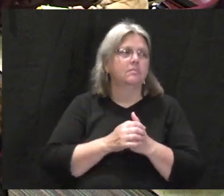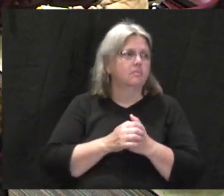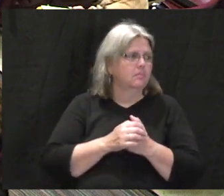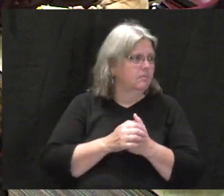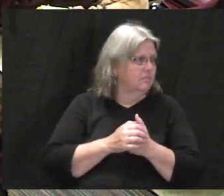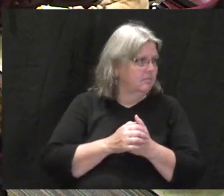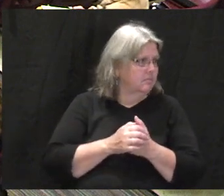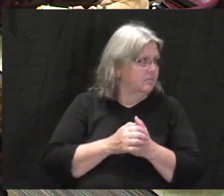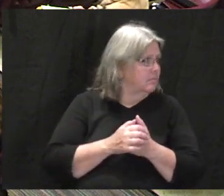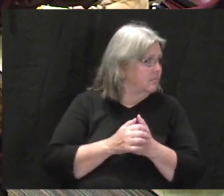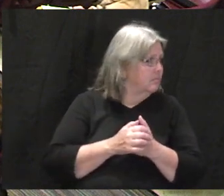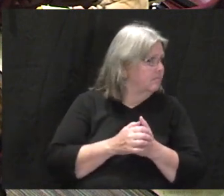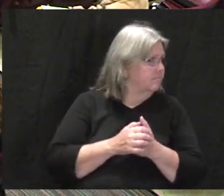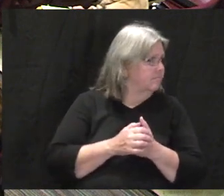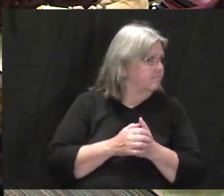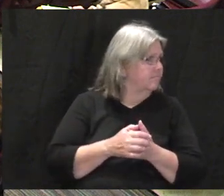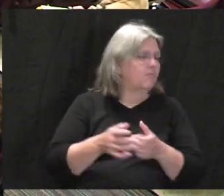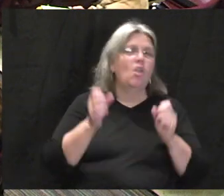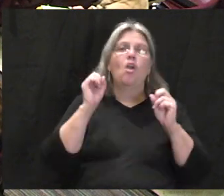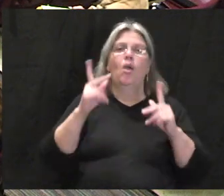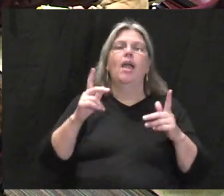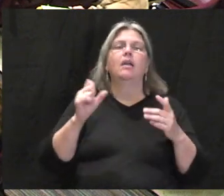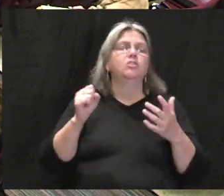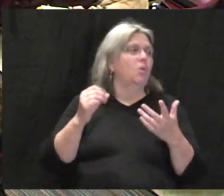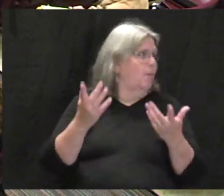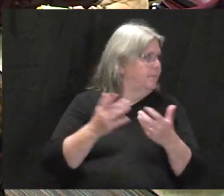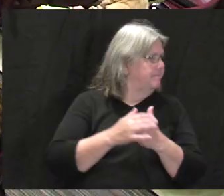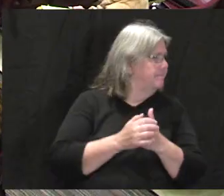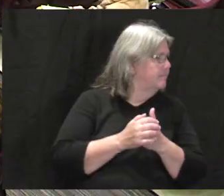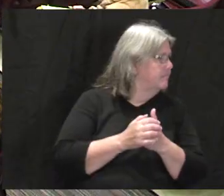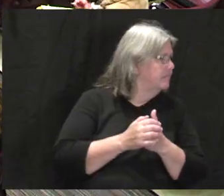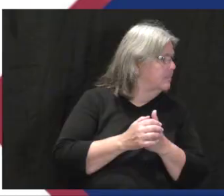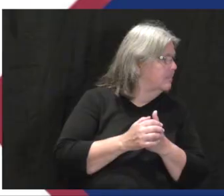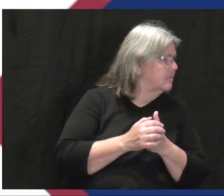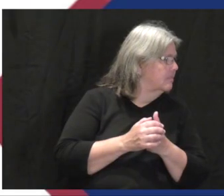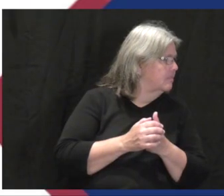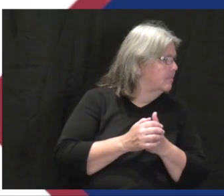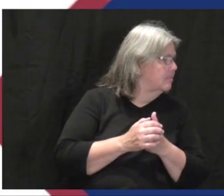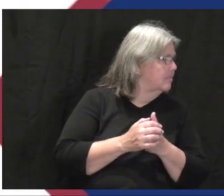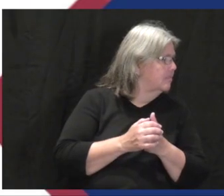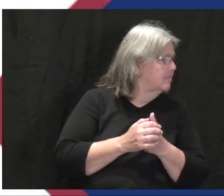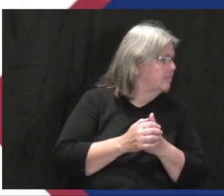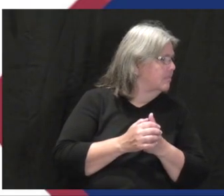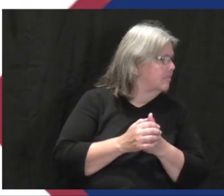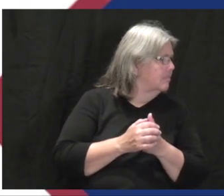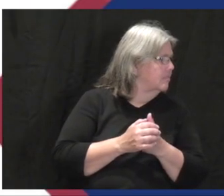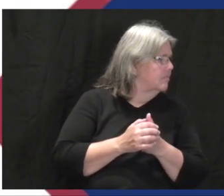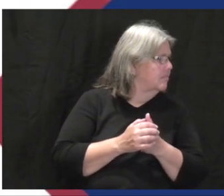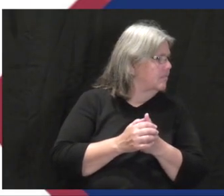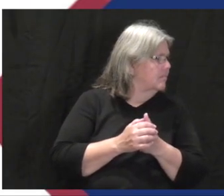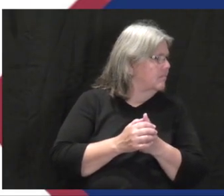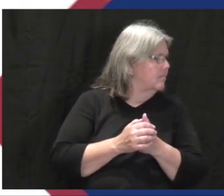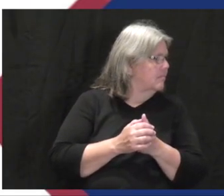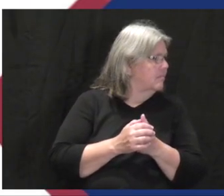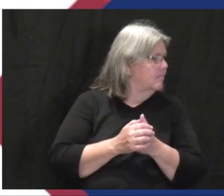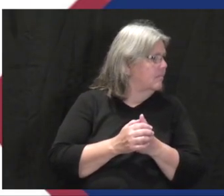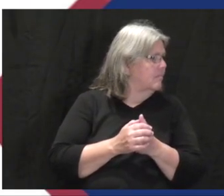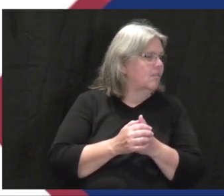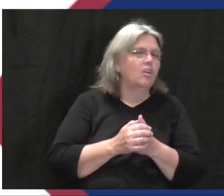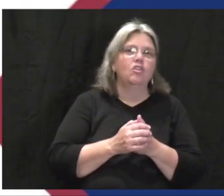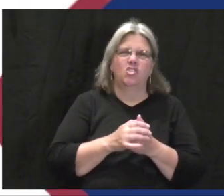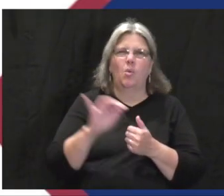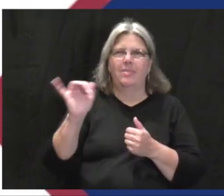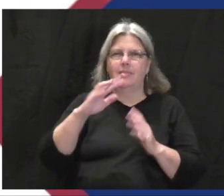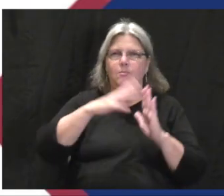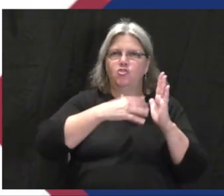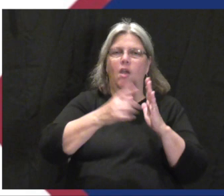Yeah, okay. So, yeah, I'm sorry. Okay, so I got the same sort of chart for out-of-school suspensions,